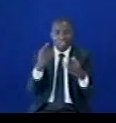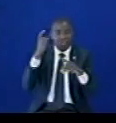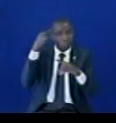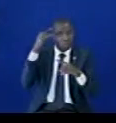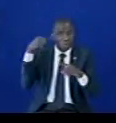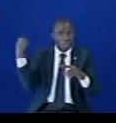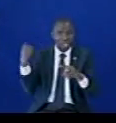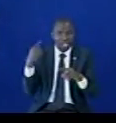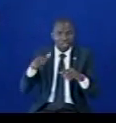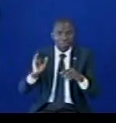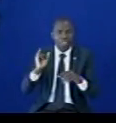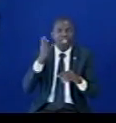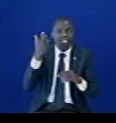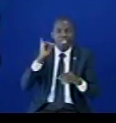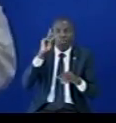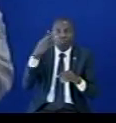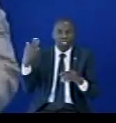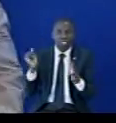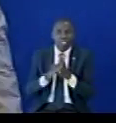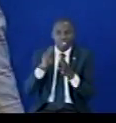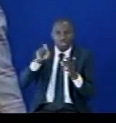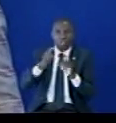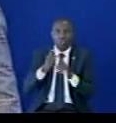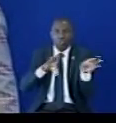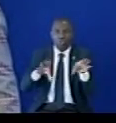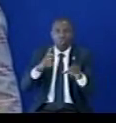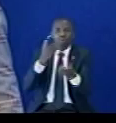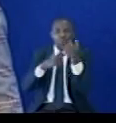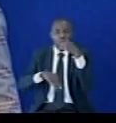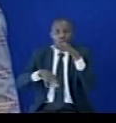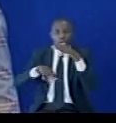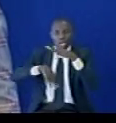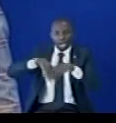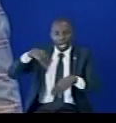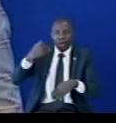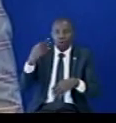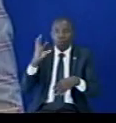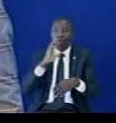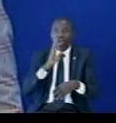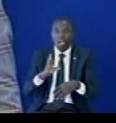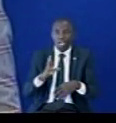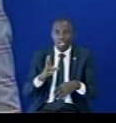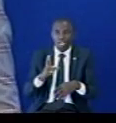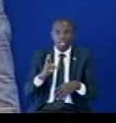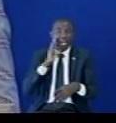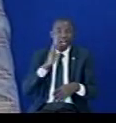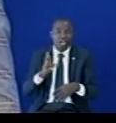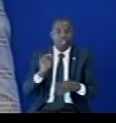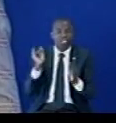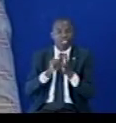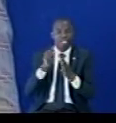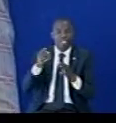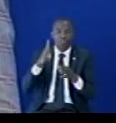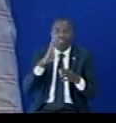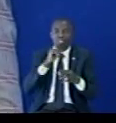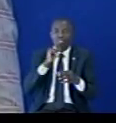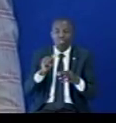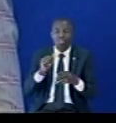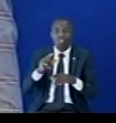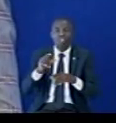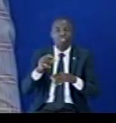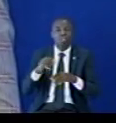Come out of her, my people, that ye be not partakers of